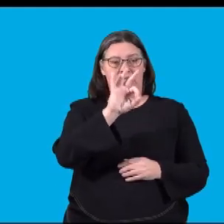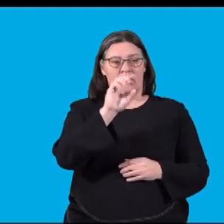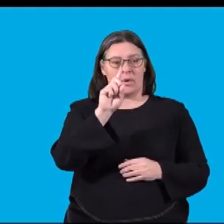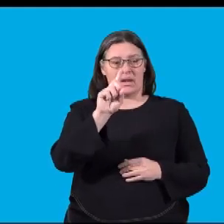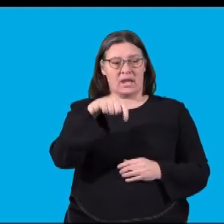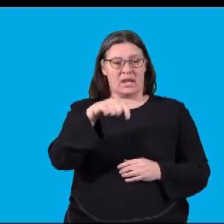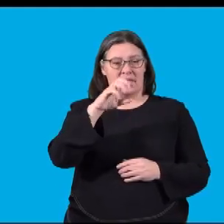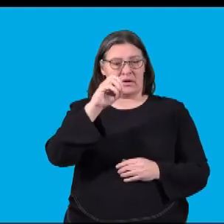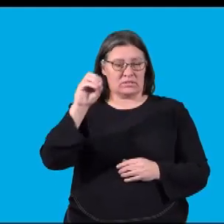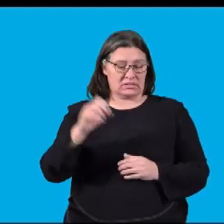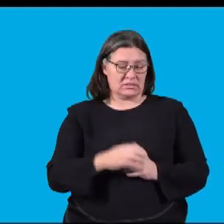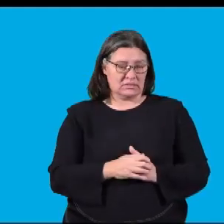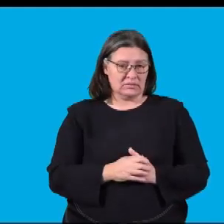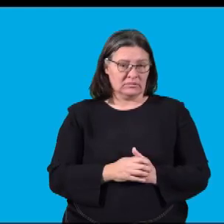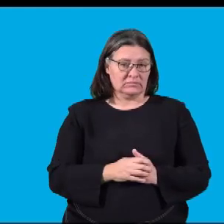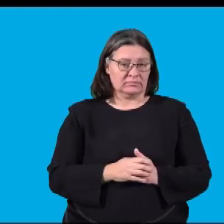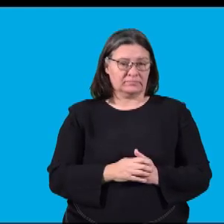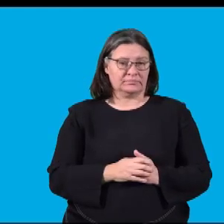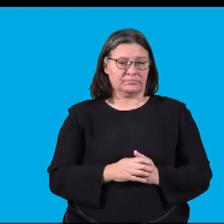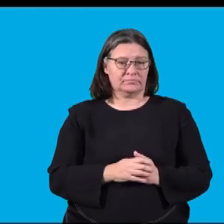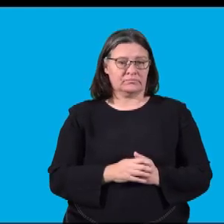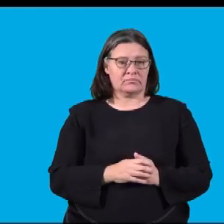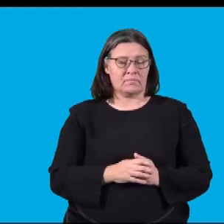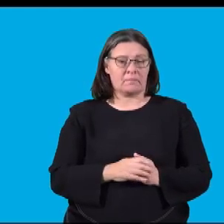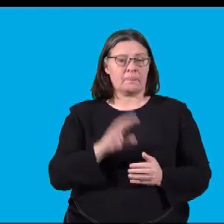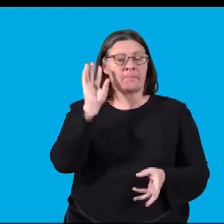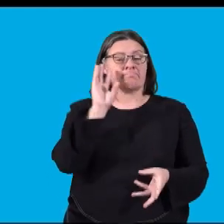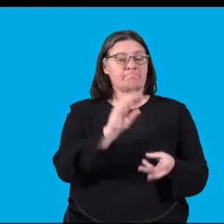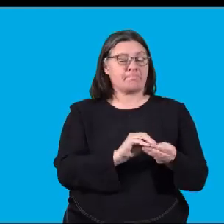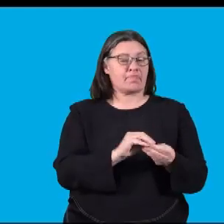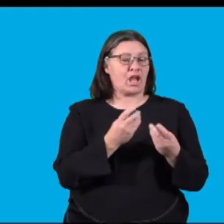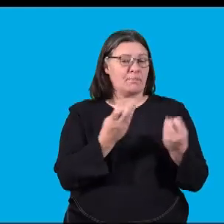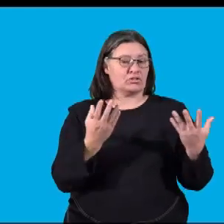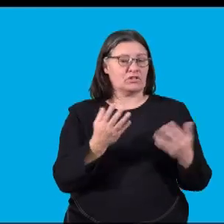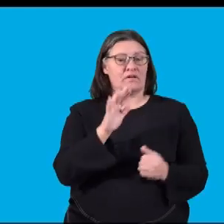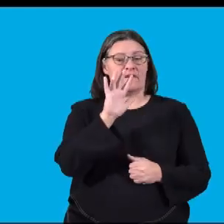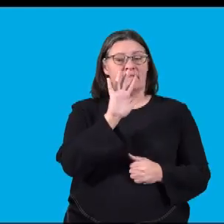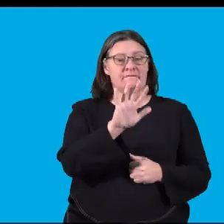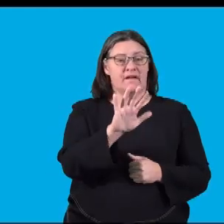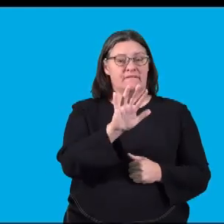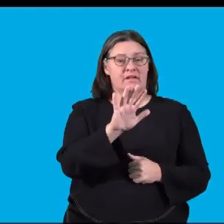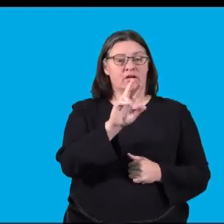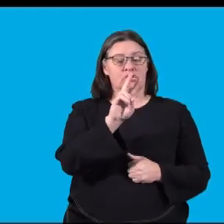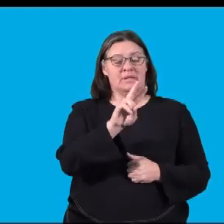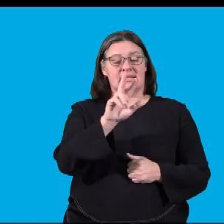231,000. That is going to give me the total amount, which is